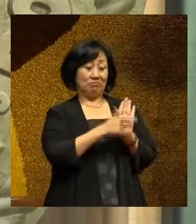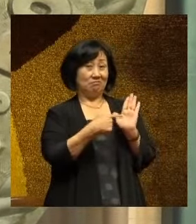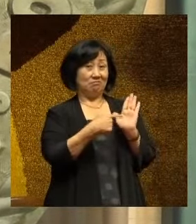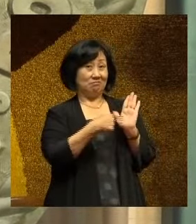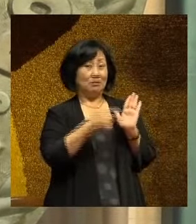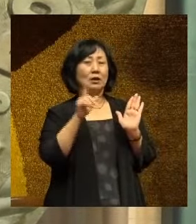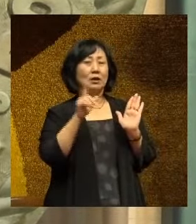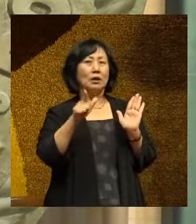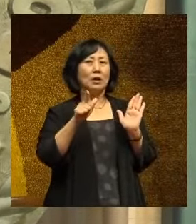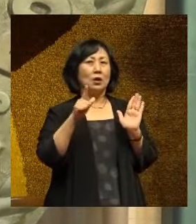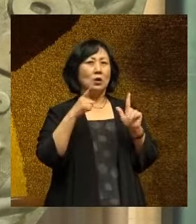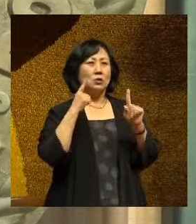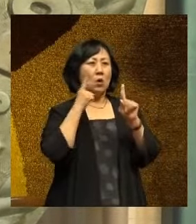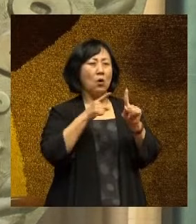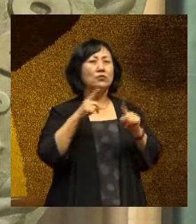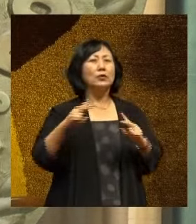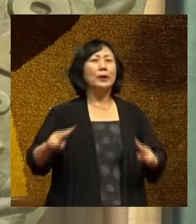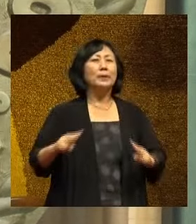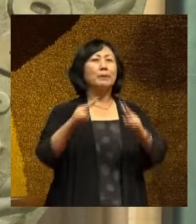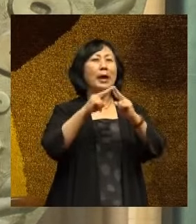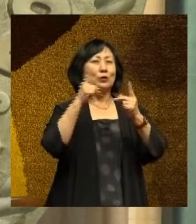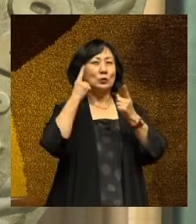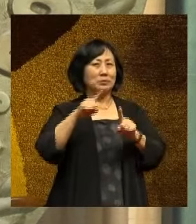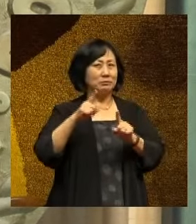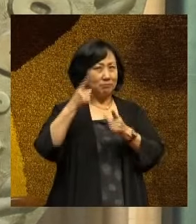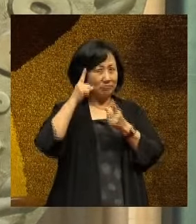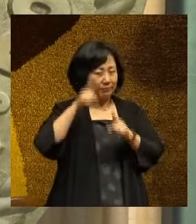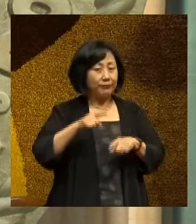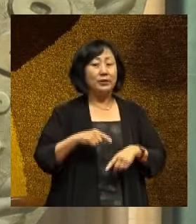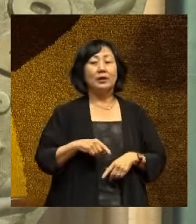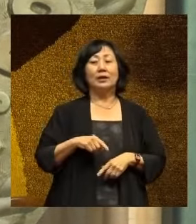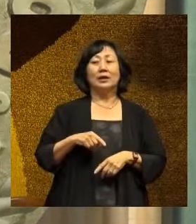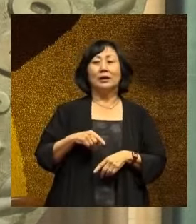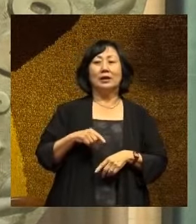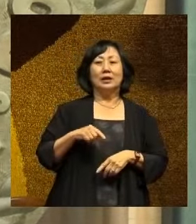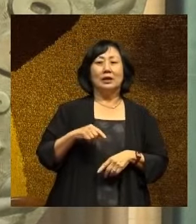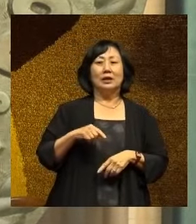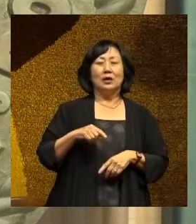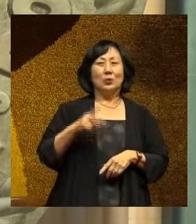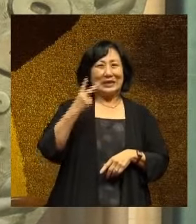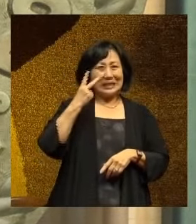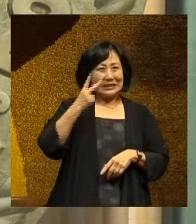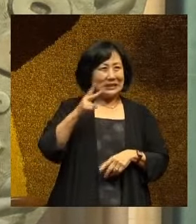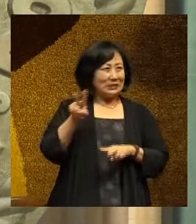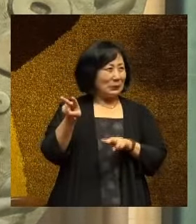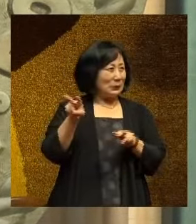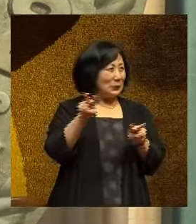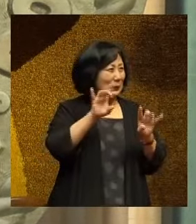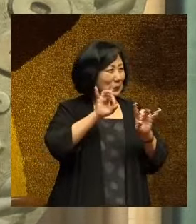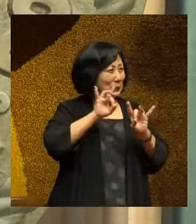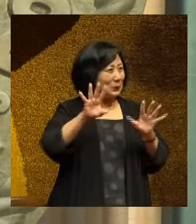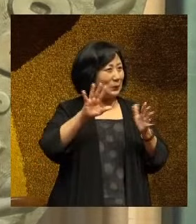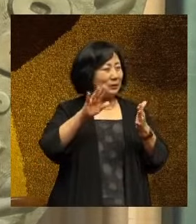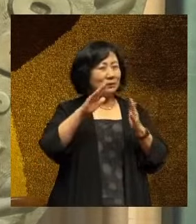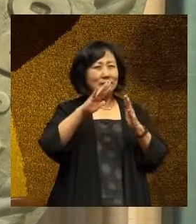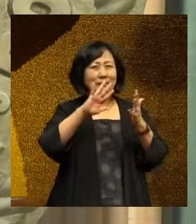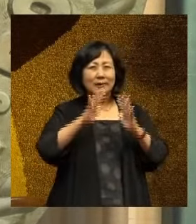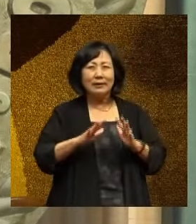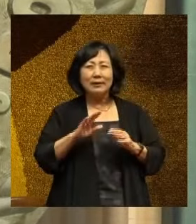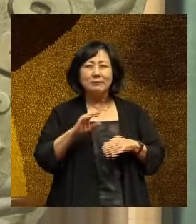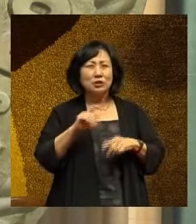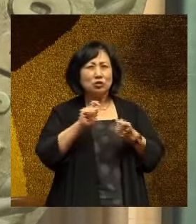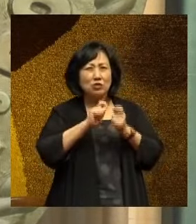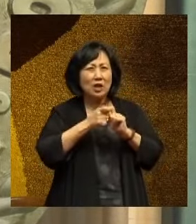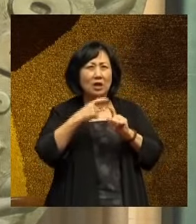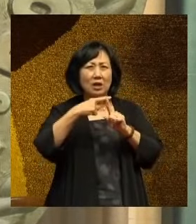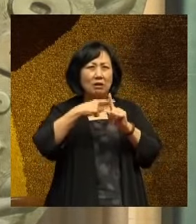Agreement. Still, experiencing firsthand the severe impacts of climate change, we know